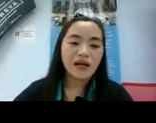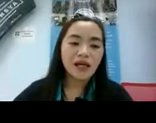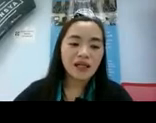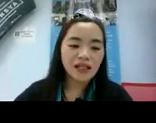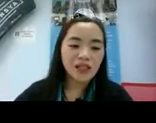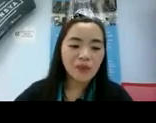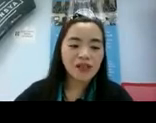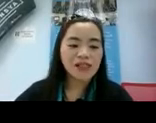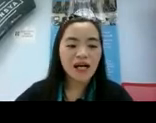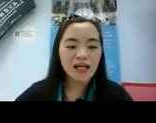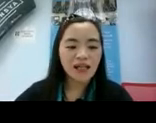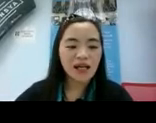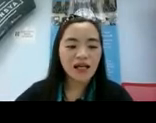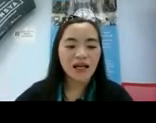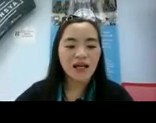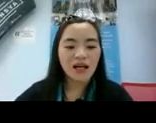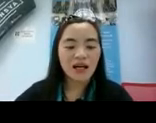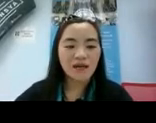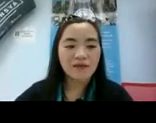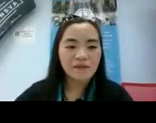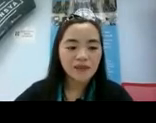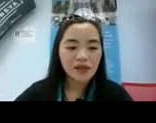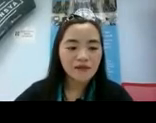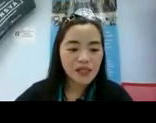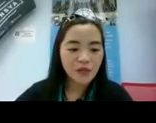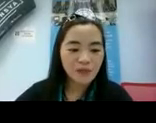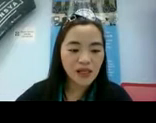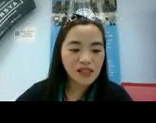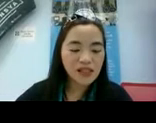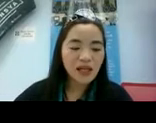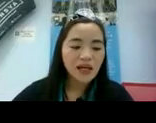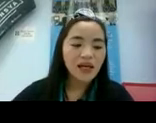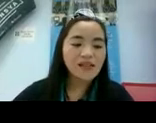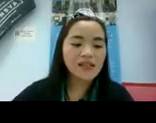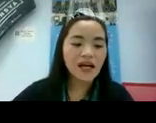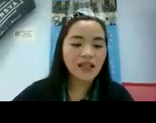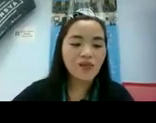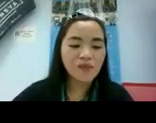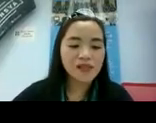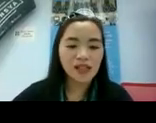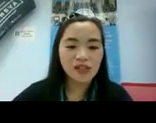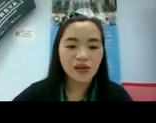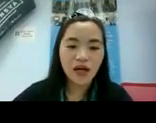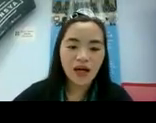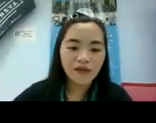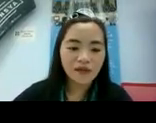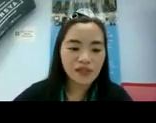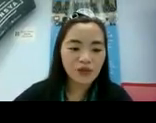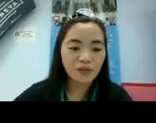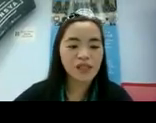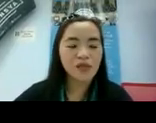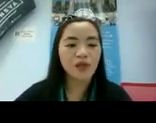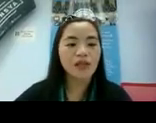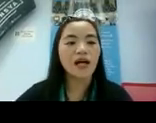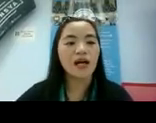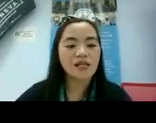ay makikita nyo po sa ating Facebook page and sa ating website. So ang Facebook